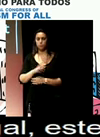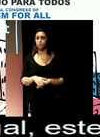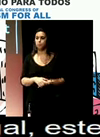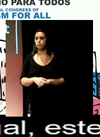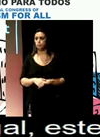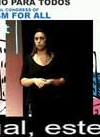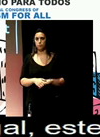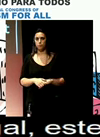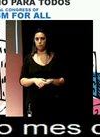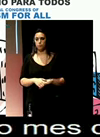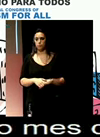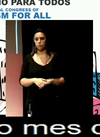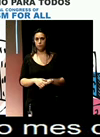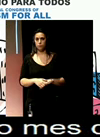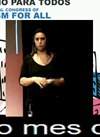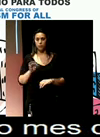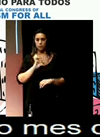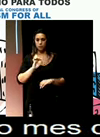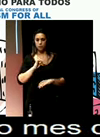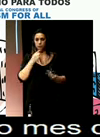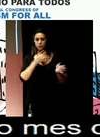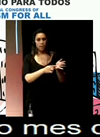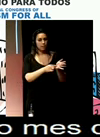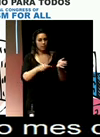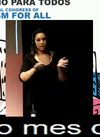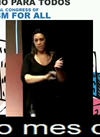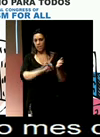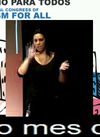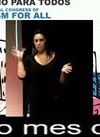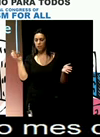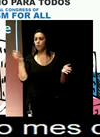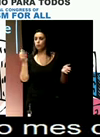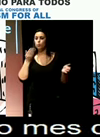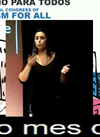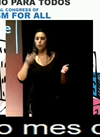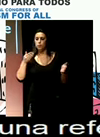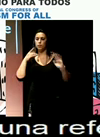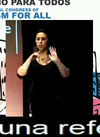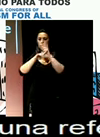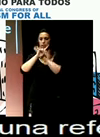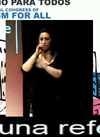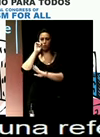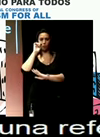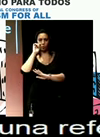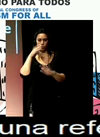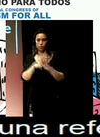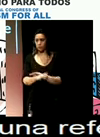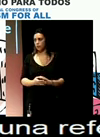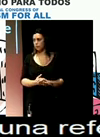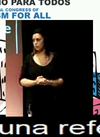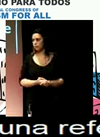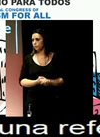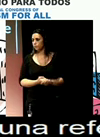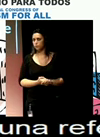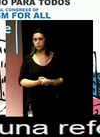clear reference to the importance of developing accessible tourism. And there